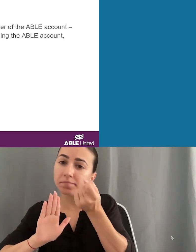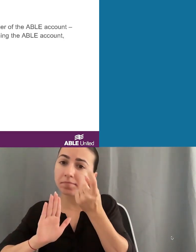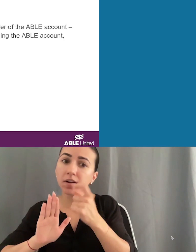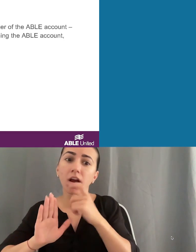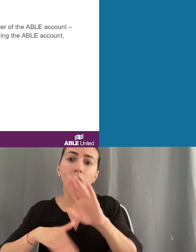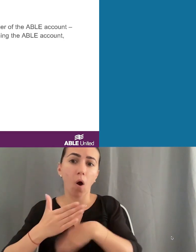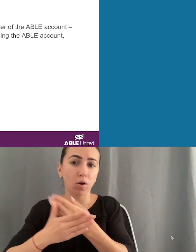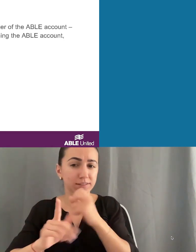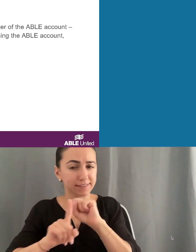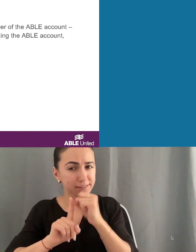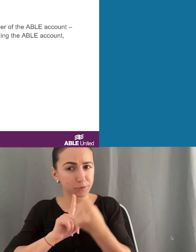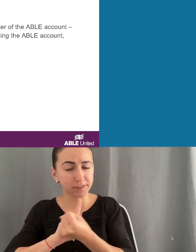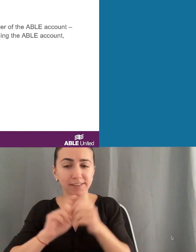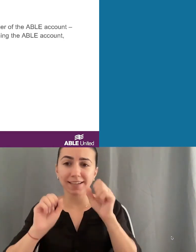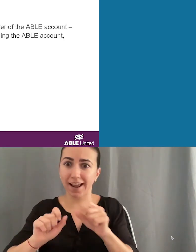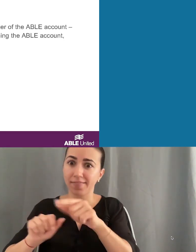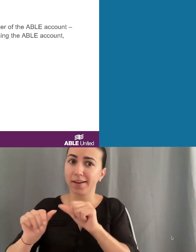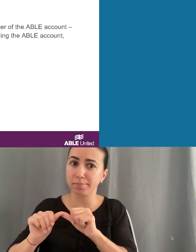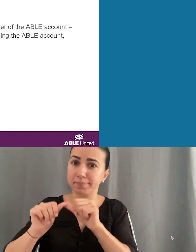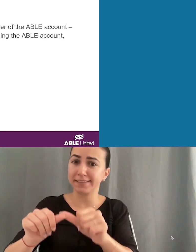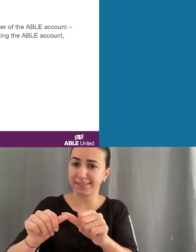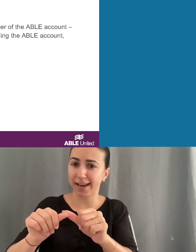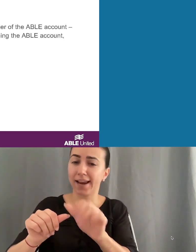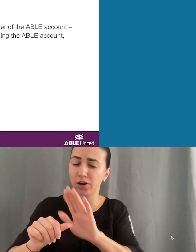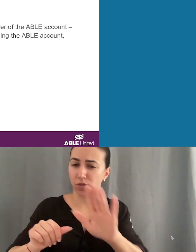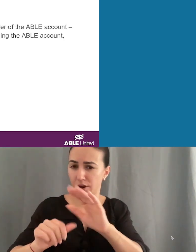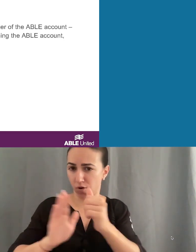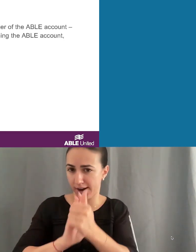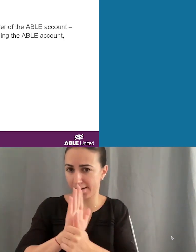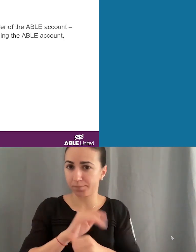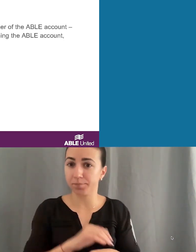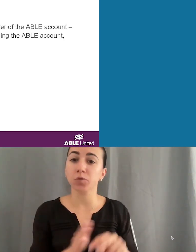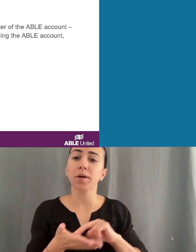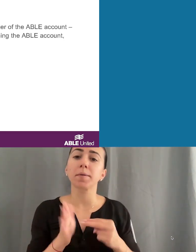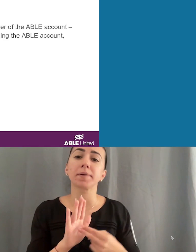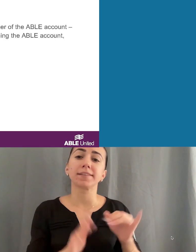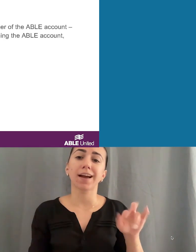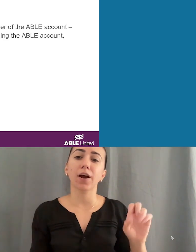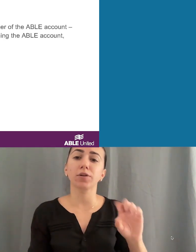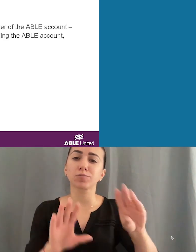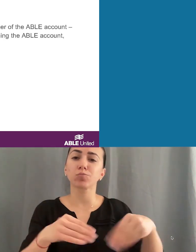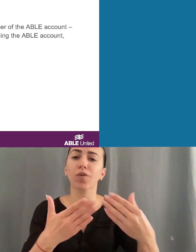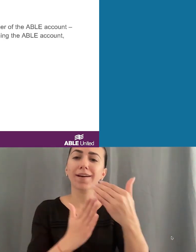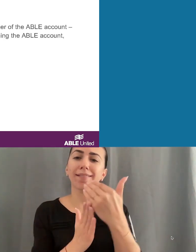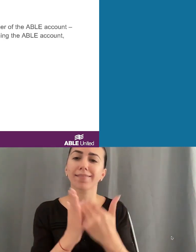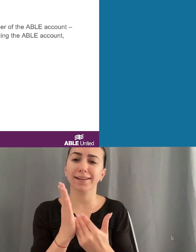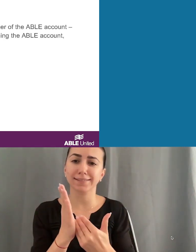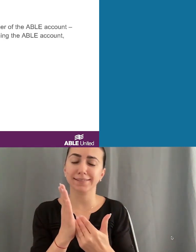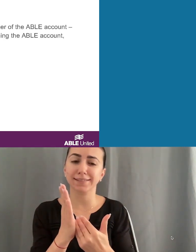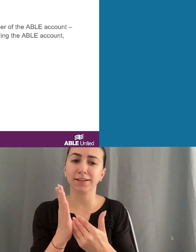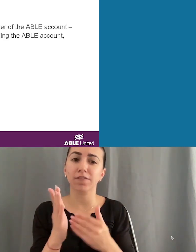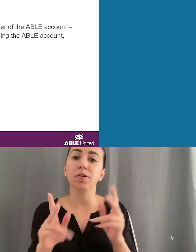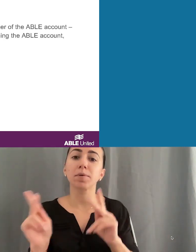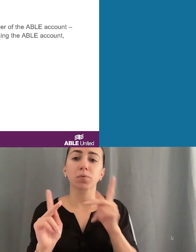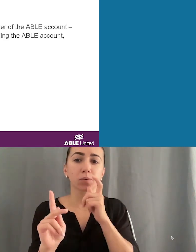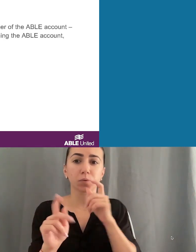every situation individuals can maintain their own account, and so what the IRS has provided us is a list of individuals